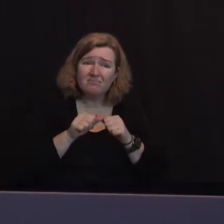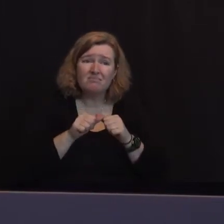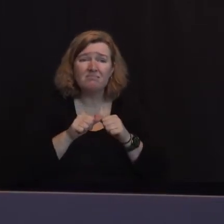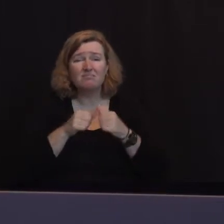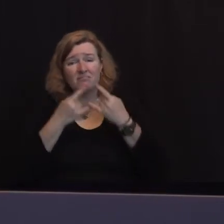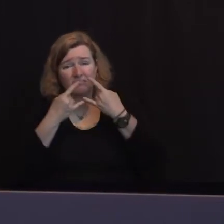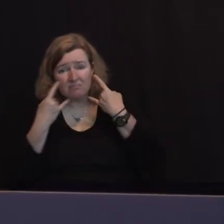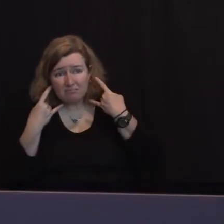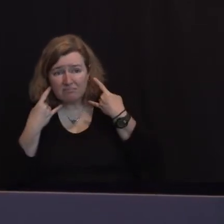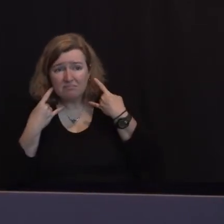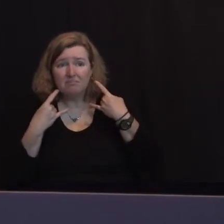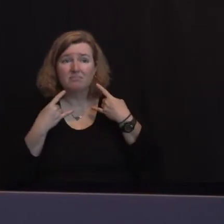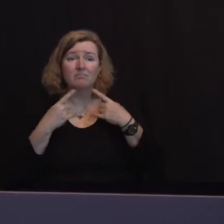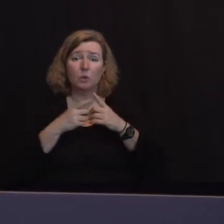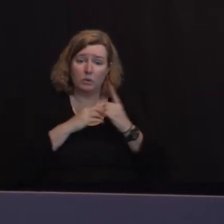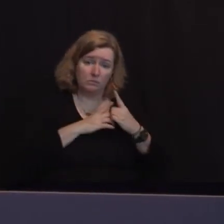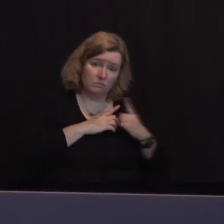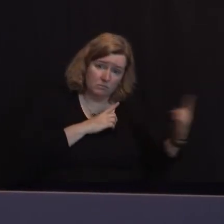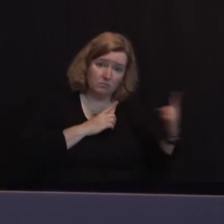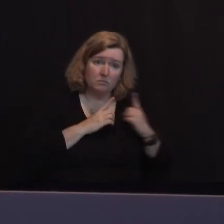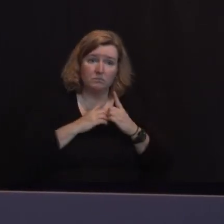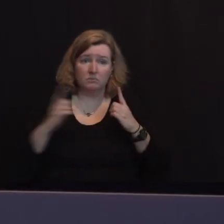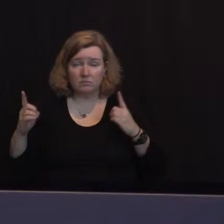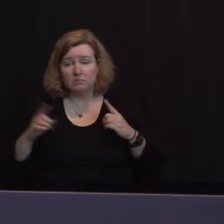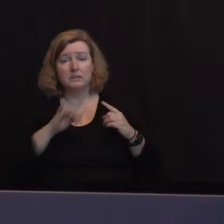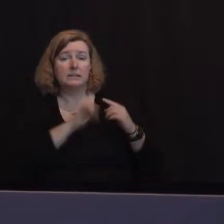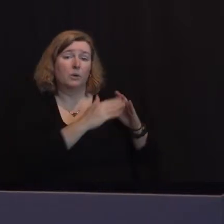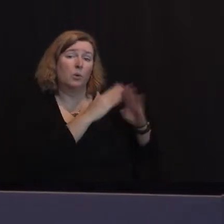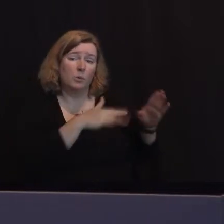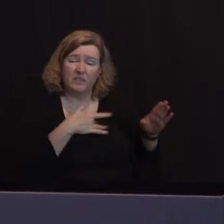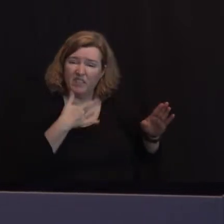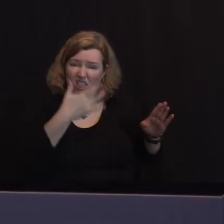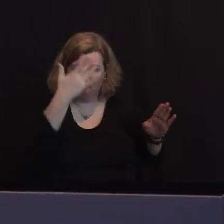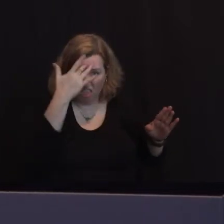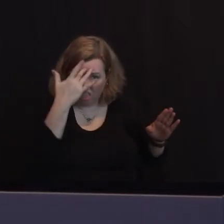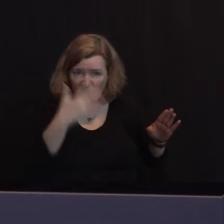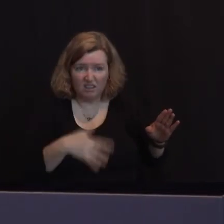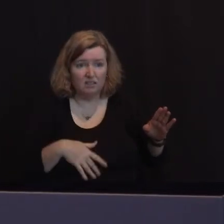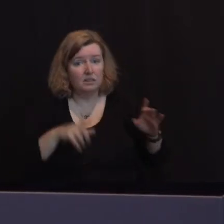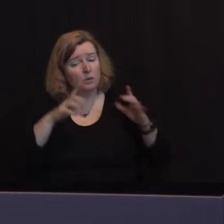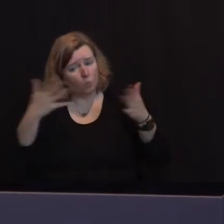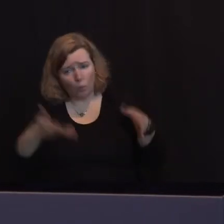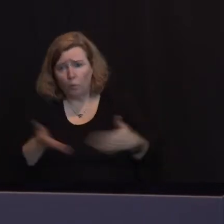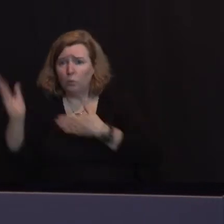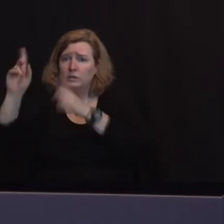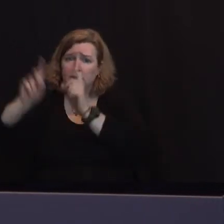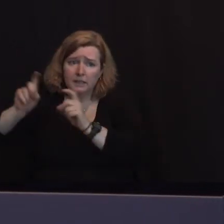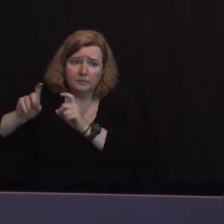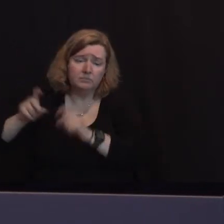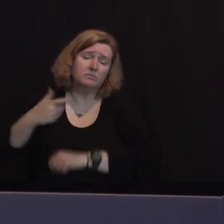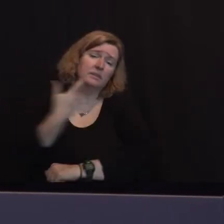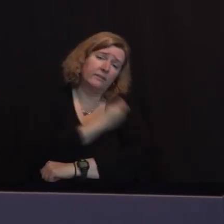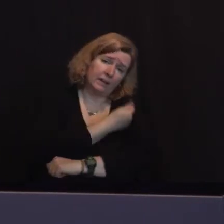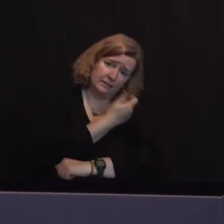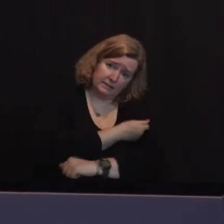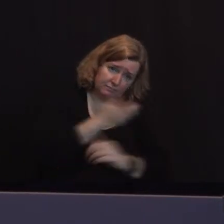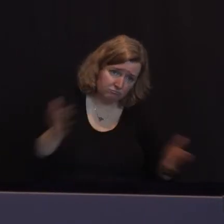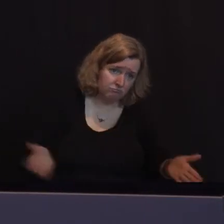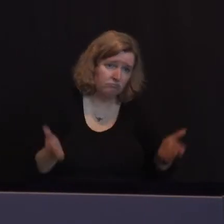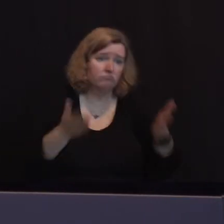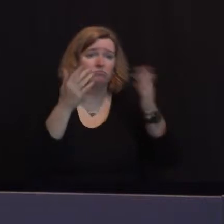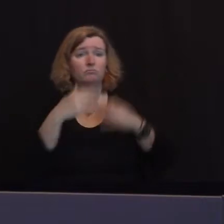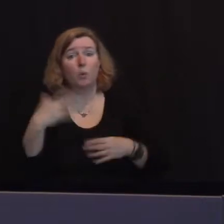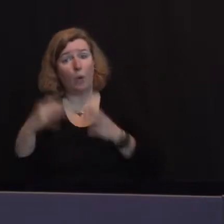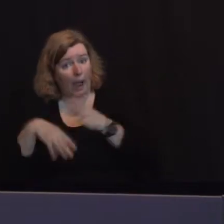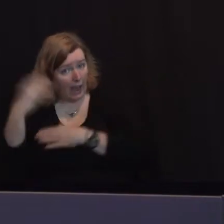up, physically distance, stay home when you're sick, get tested, and get vaccinated. And if you're spending time outdoors, take